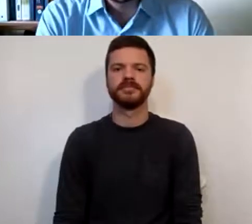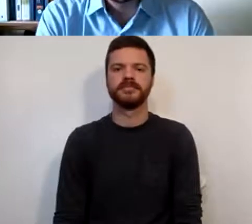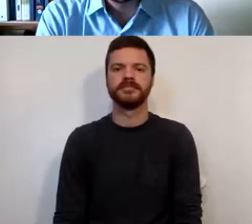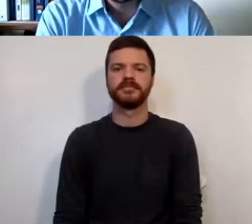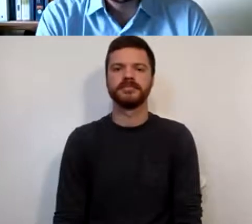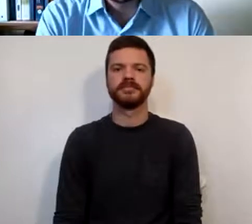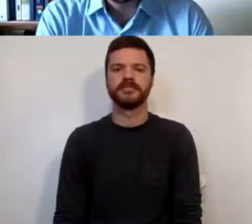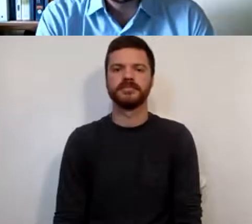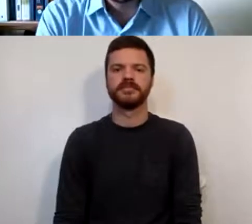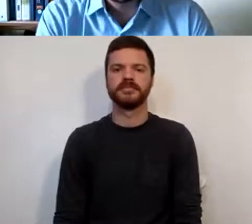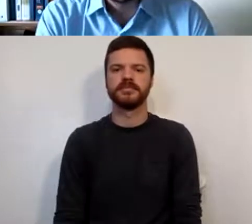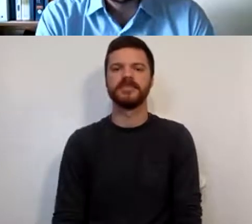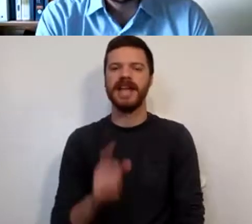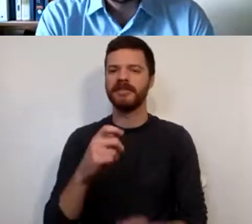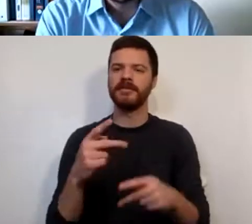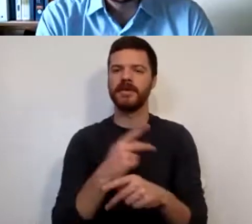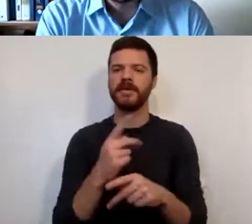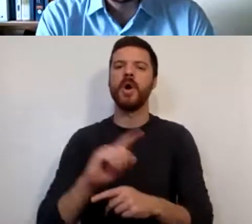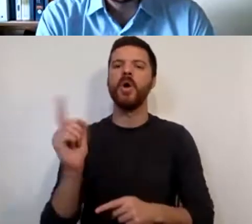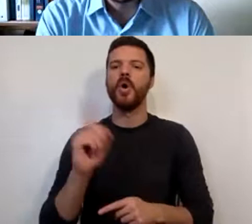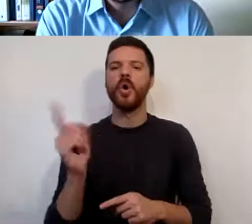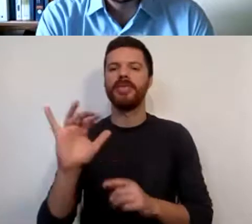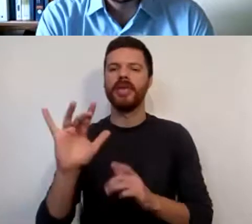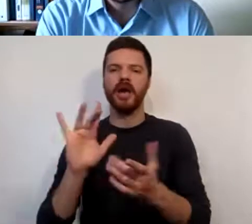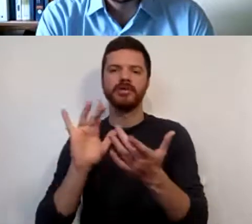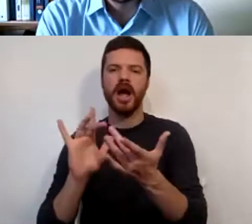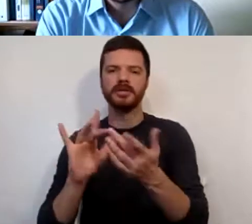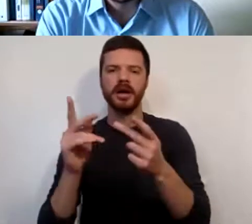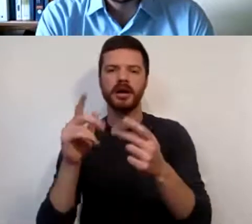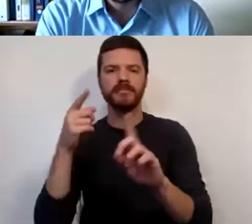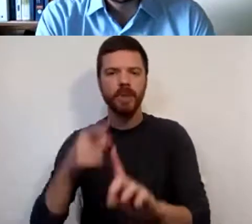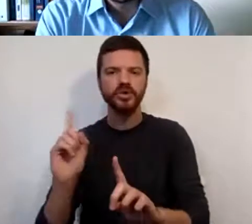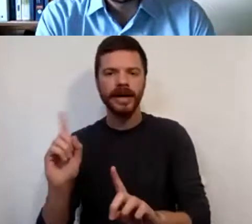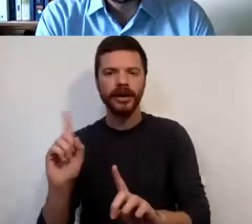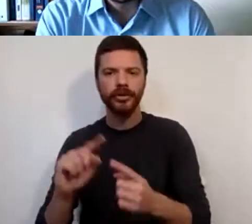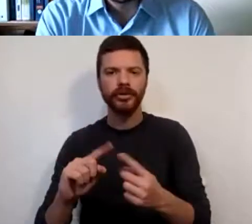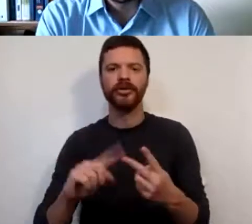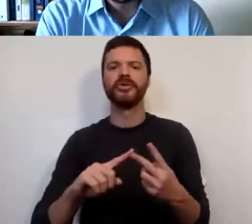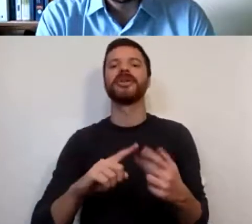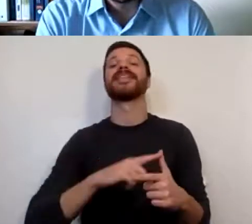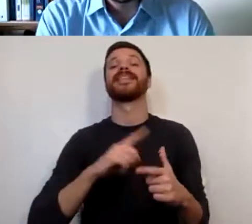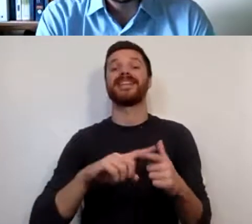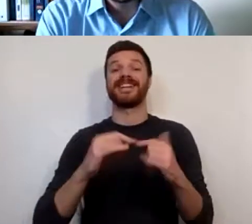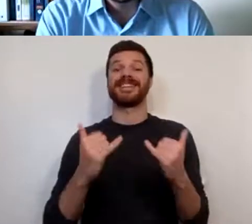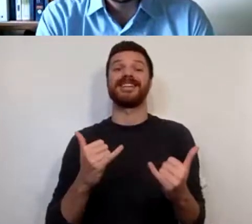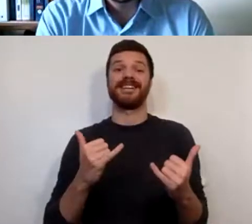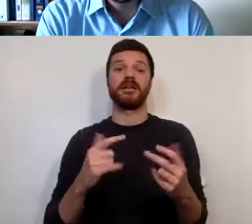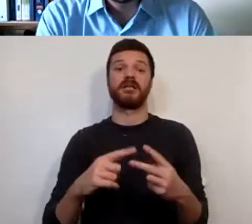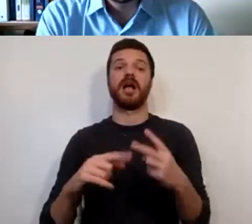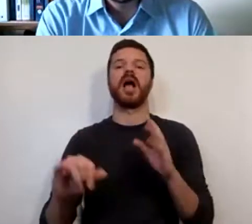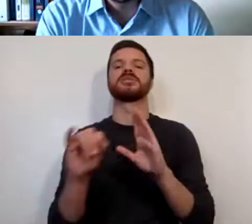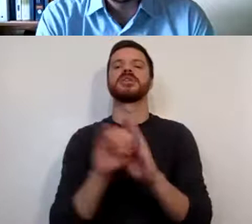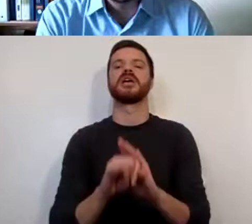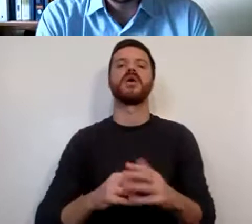those receptive ownership points are. And then step two, okay, identifying what are outcomes that